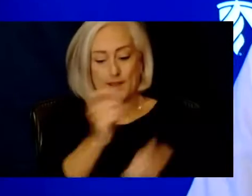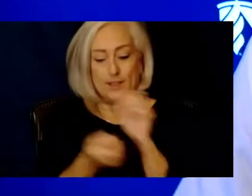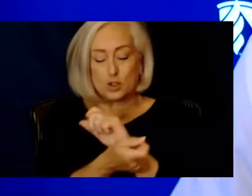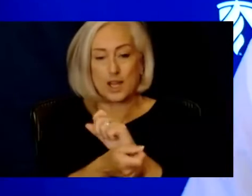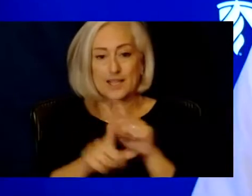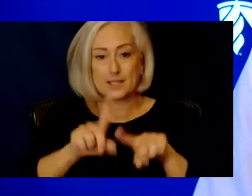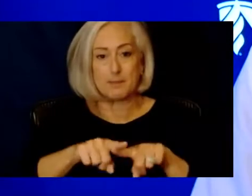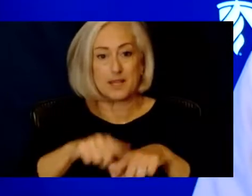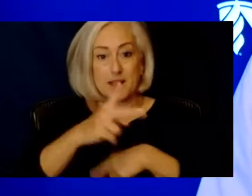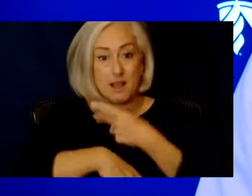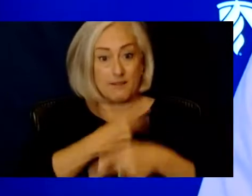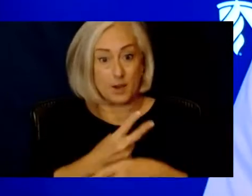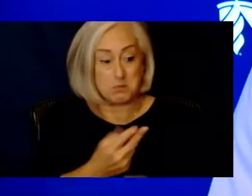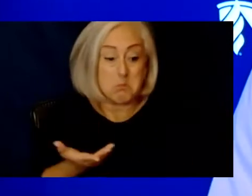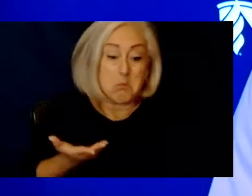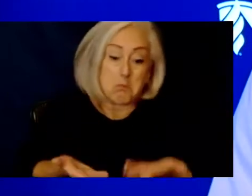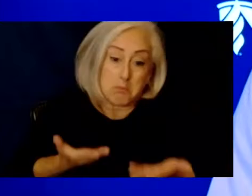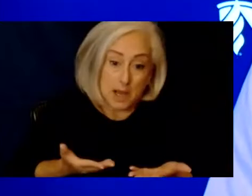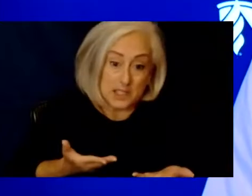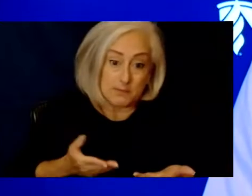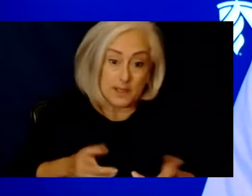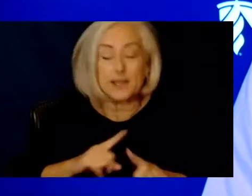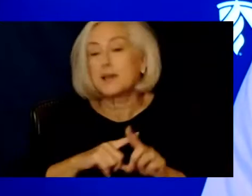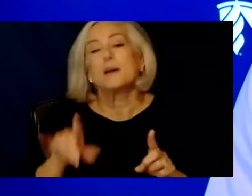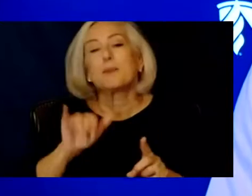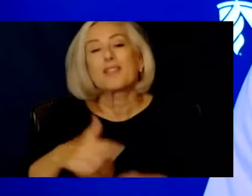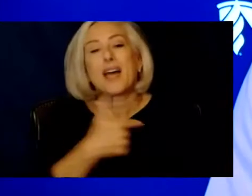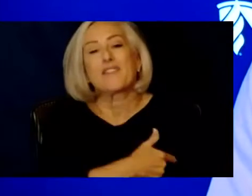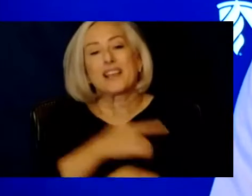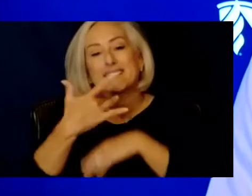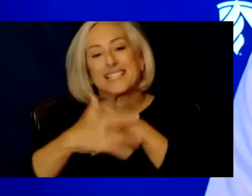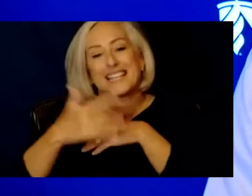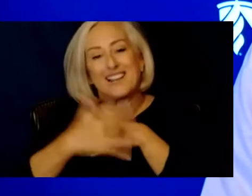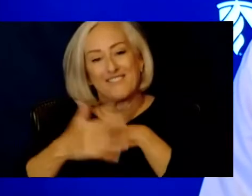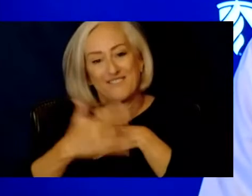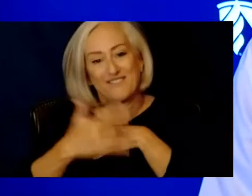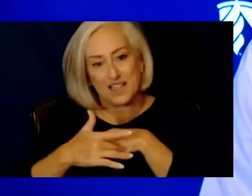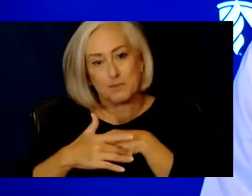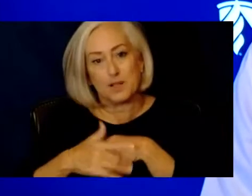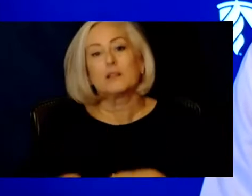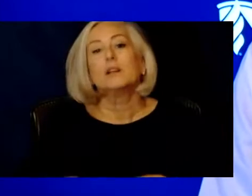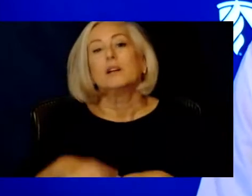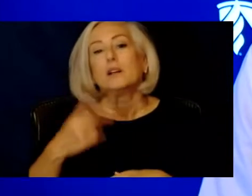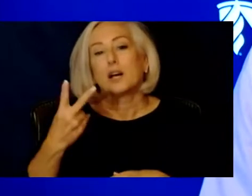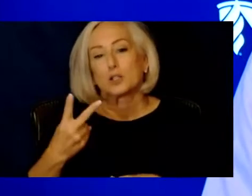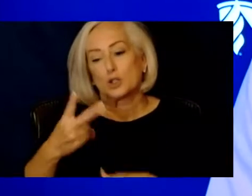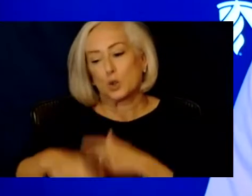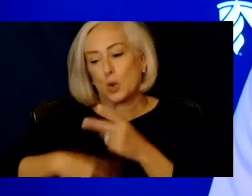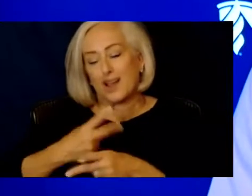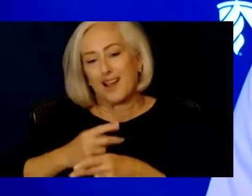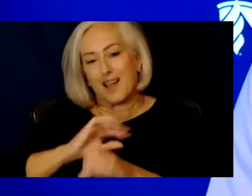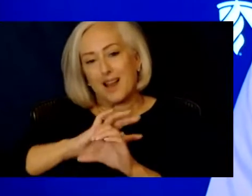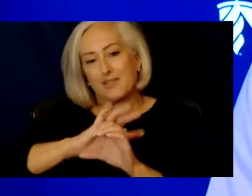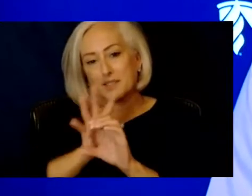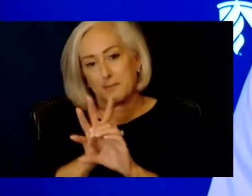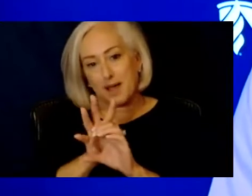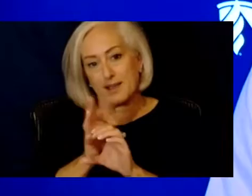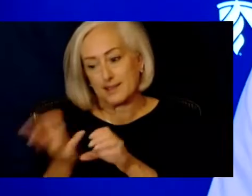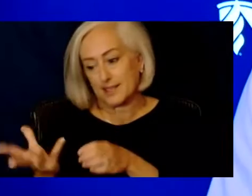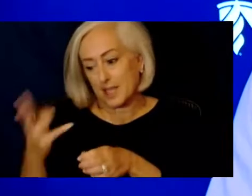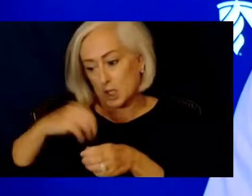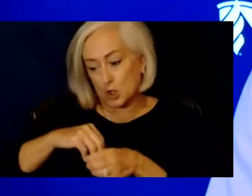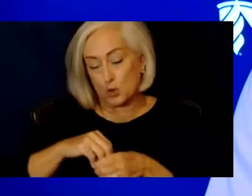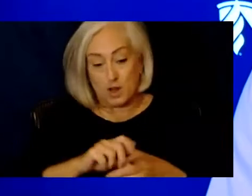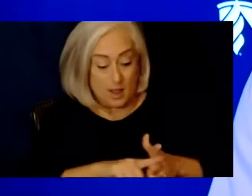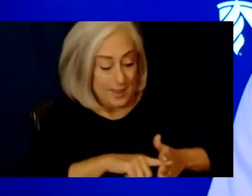but once this vaccine is available, and again, a bivalent vaccine, so 2 different spikes, one from the ancestral Wuhan isolate